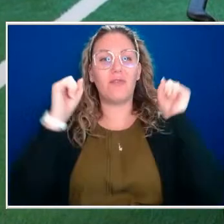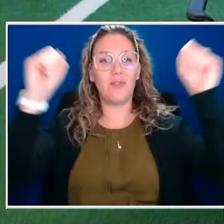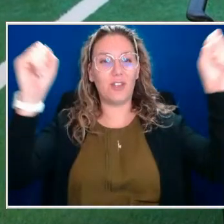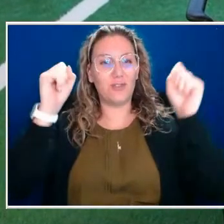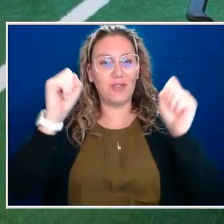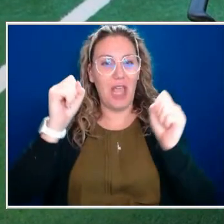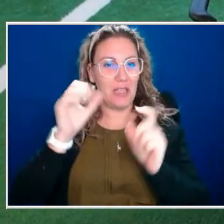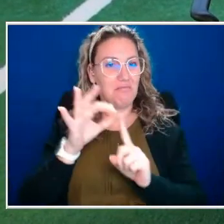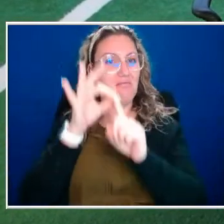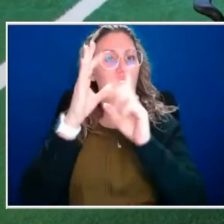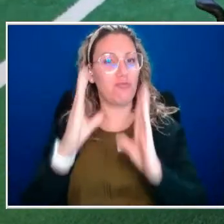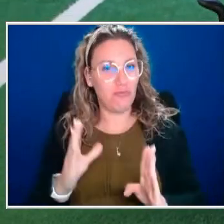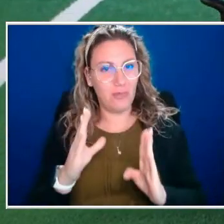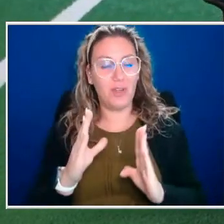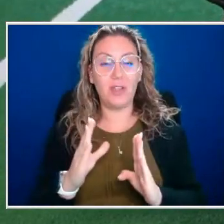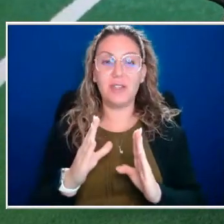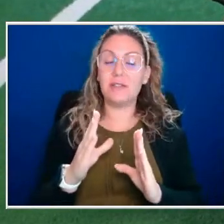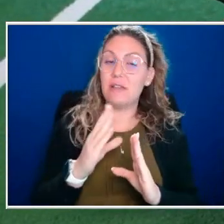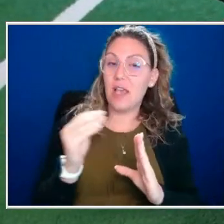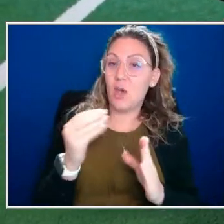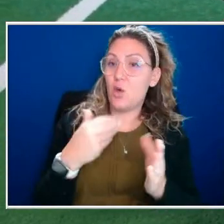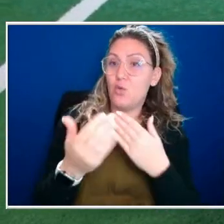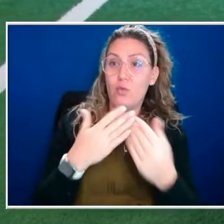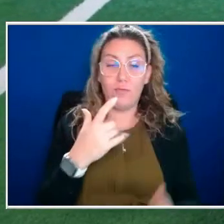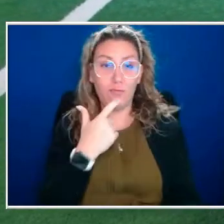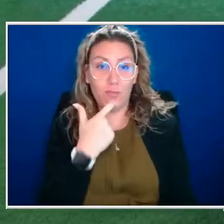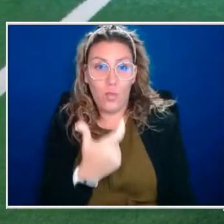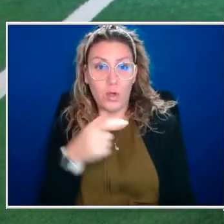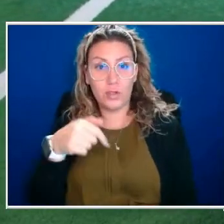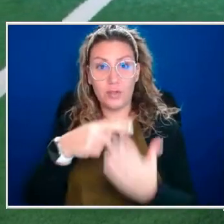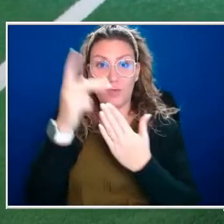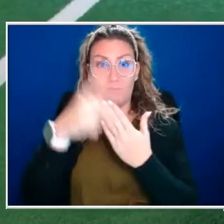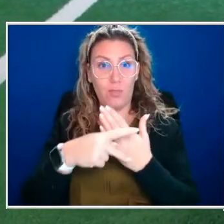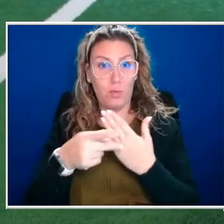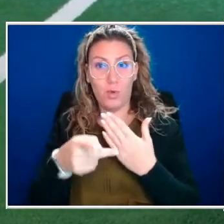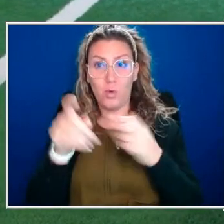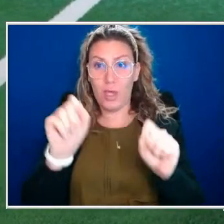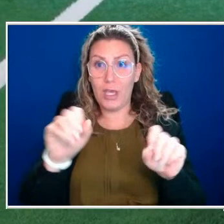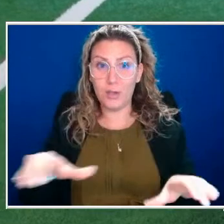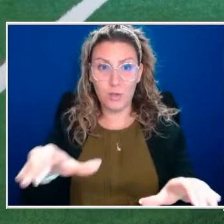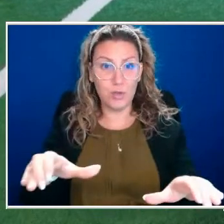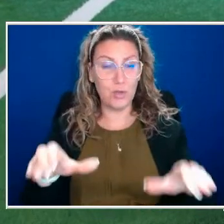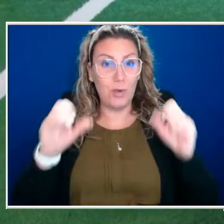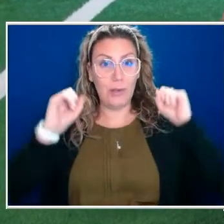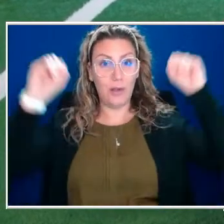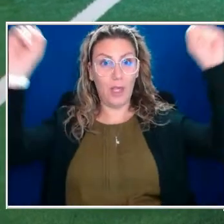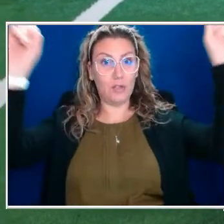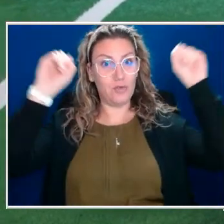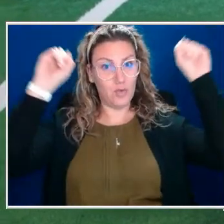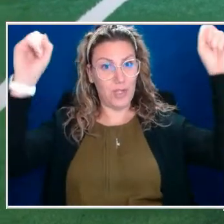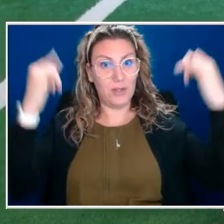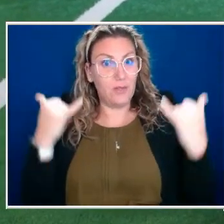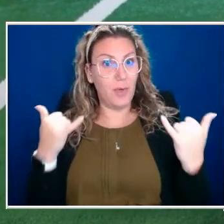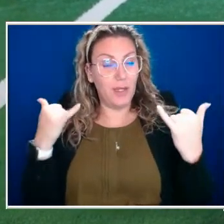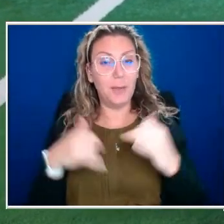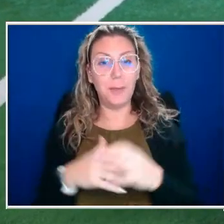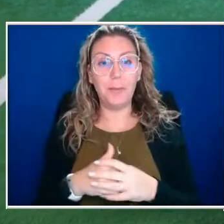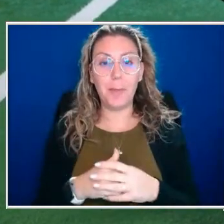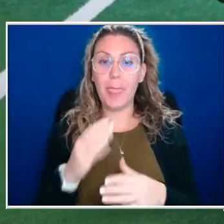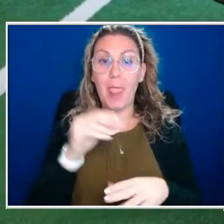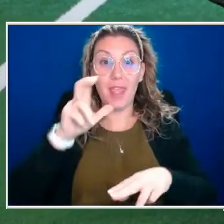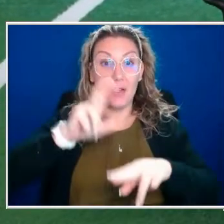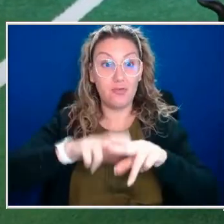that wherever you're watching this program from, you can do these exercises right now, and chairs are a very important part.